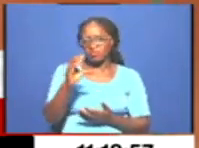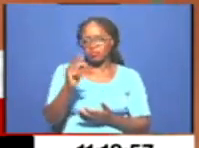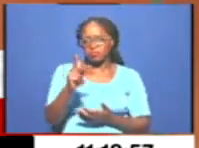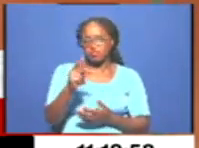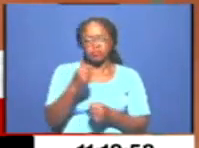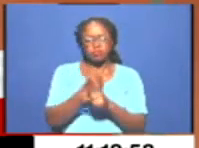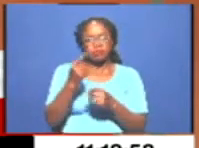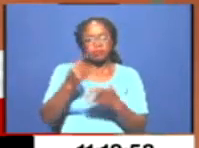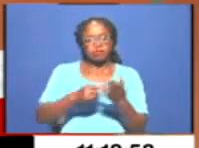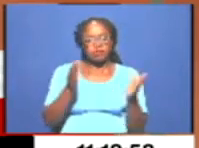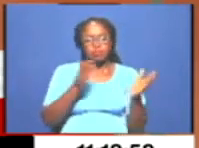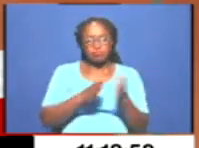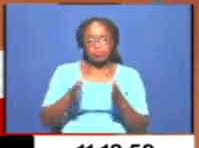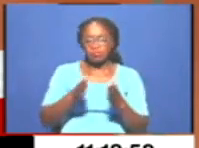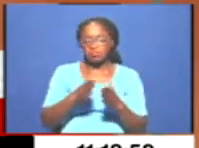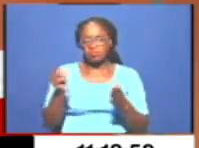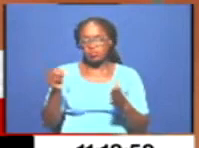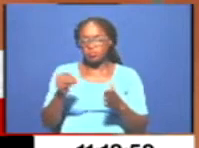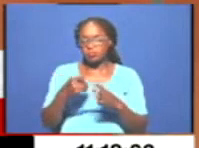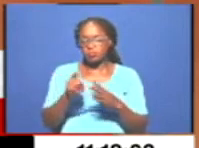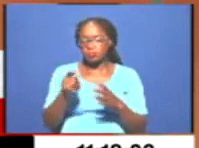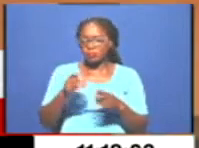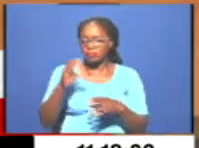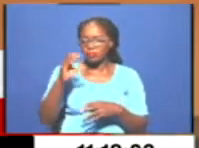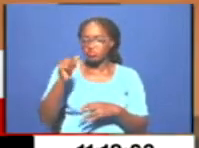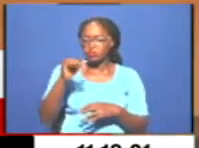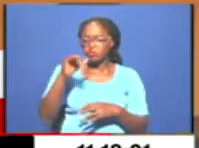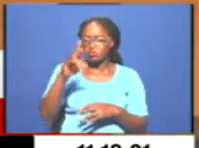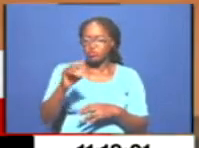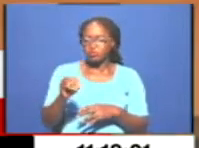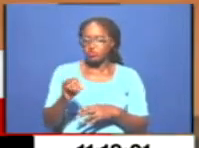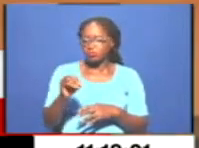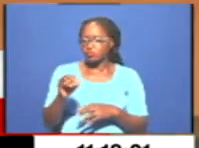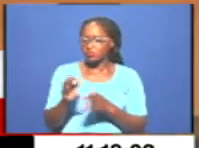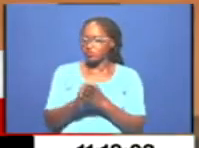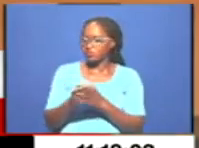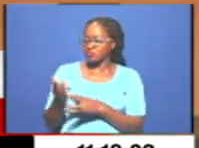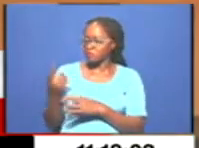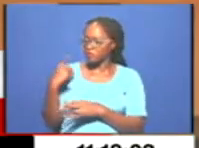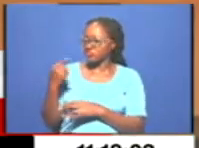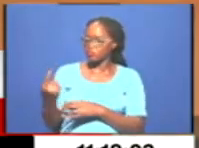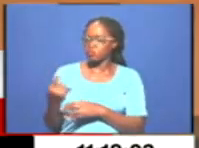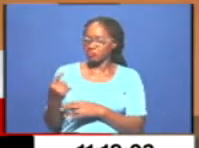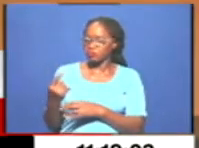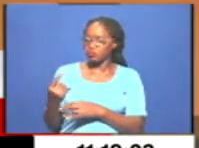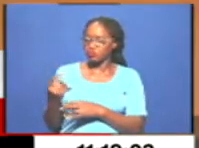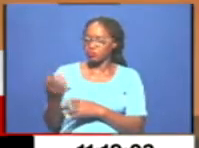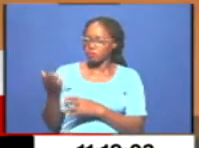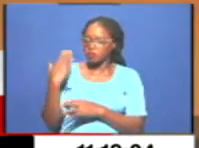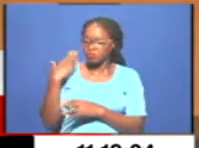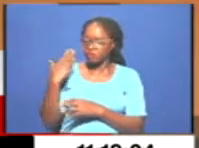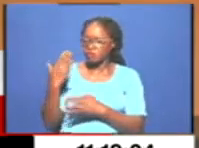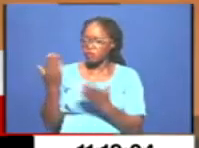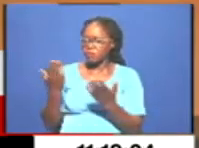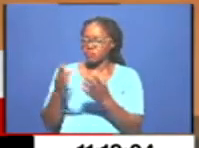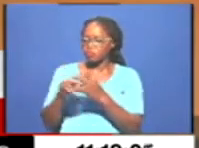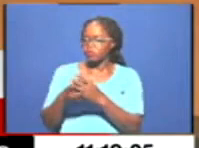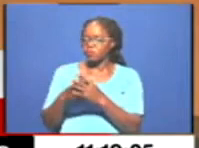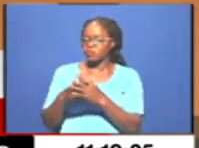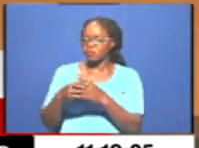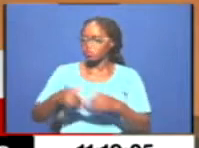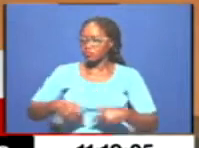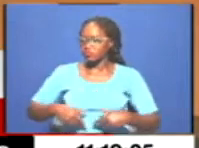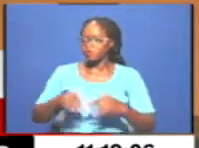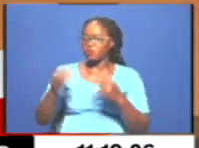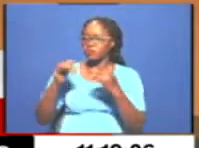for Cairo? The first one will be to go back to what we had started. We had started the youth camps. You remember we had the first one in